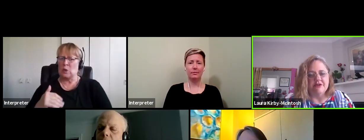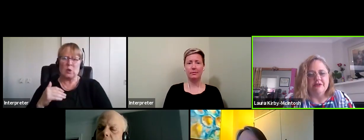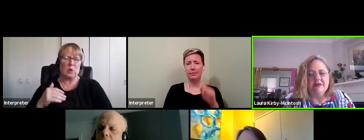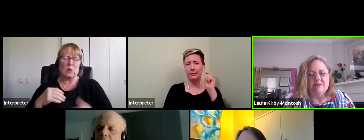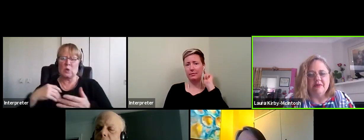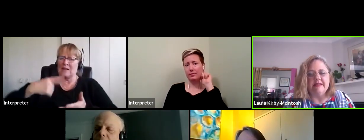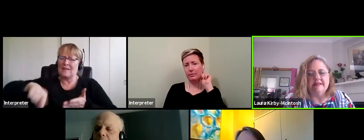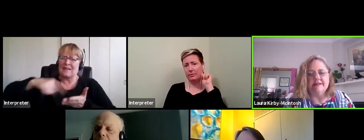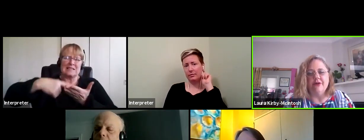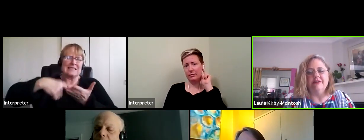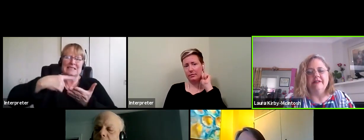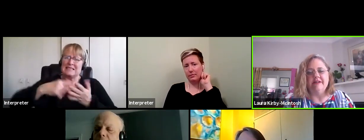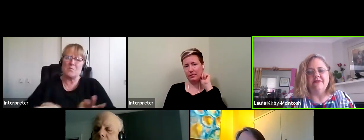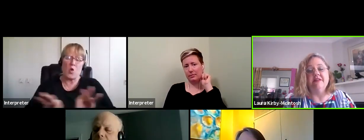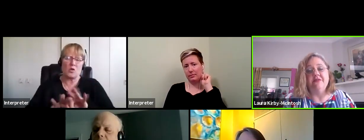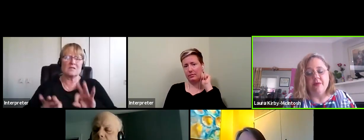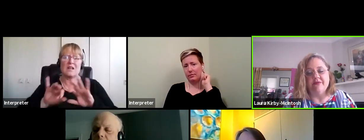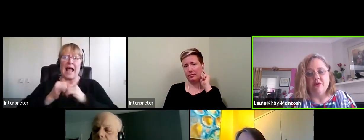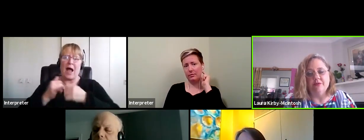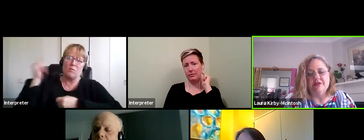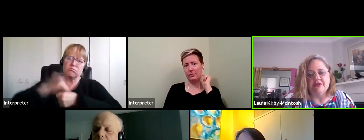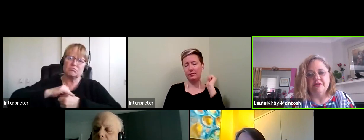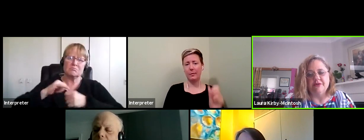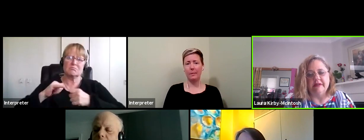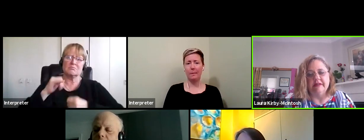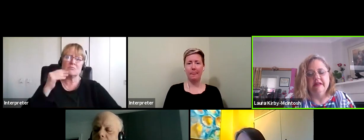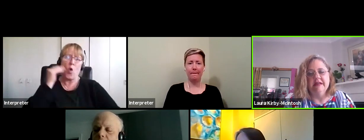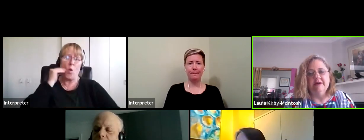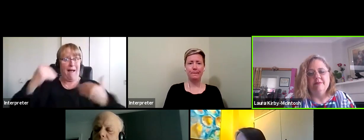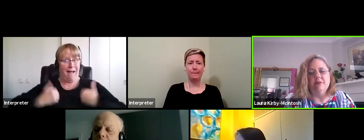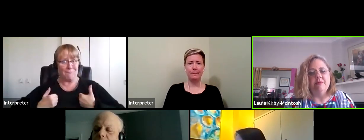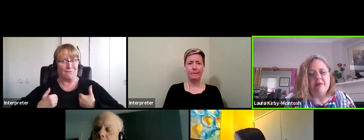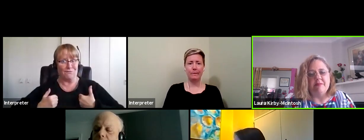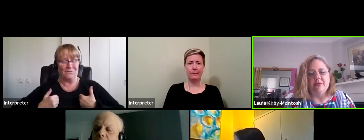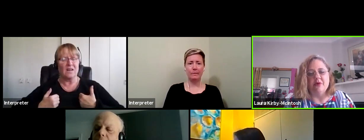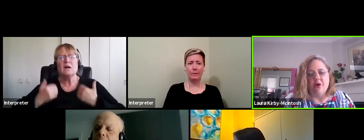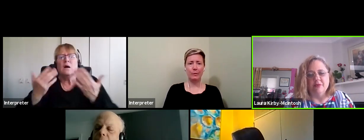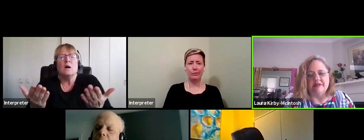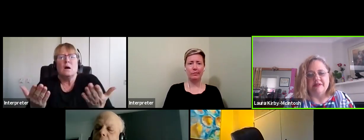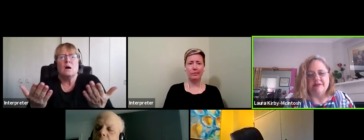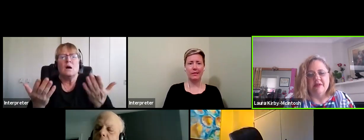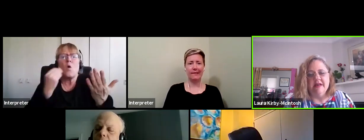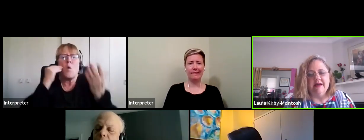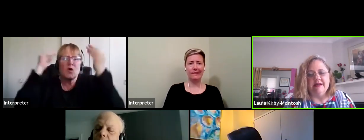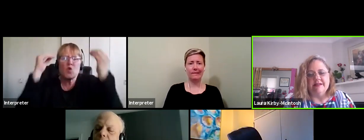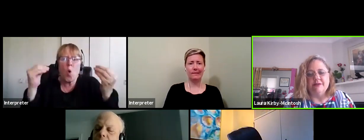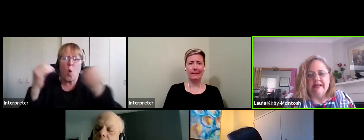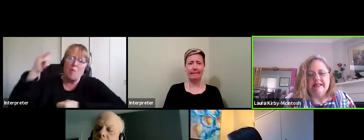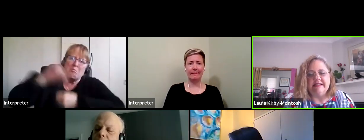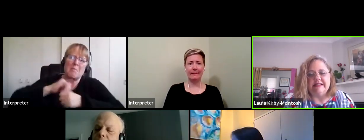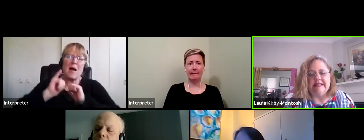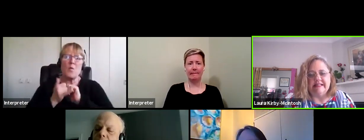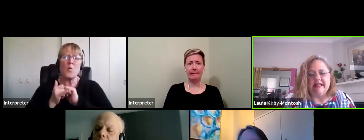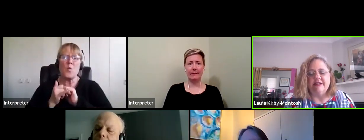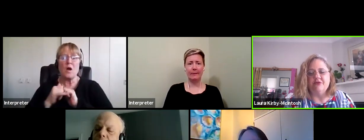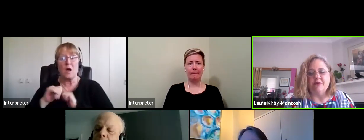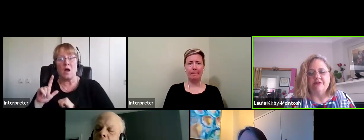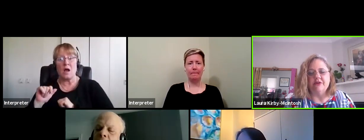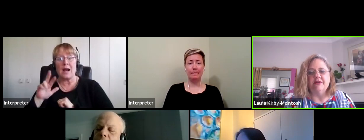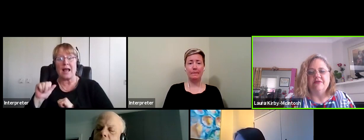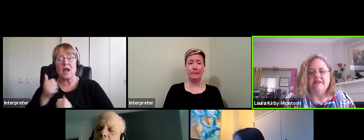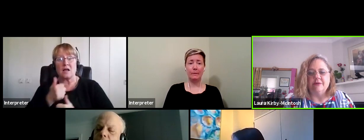conversation. Sheltering in place is hard enough if you have a home to shelter in, but what about people who are homeless? So Lana is the